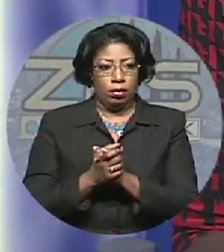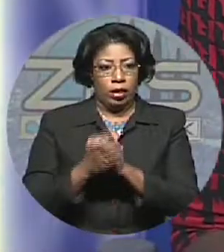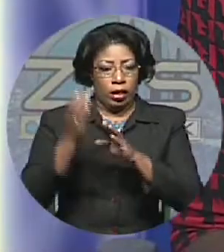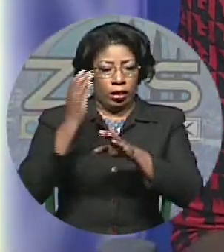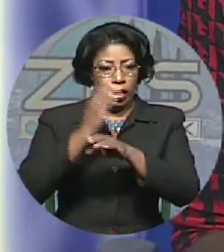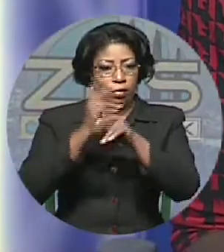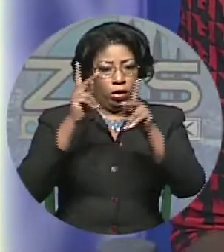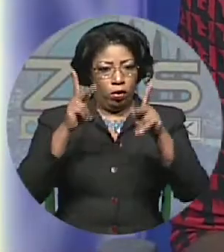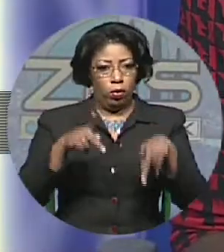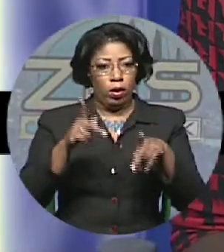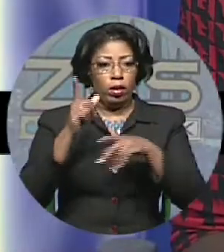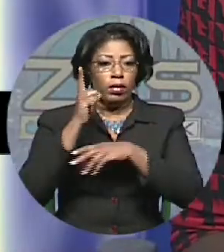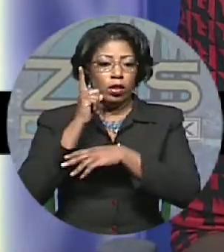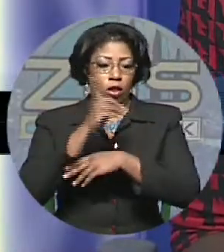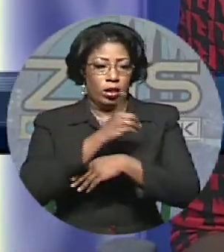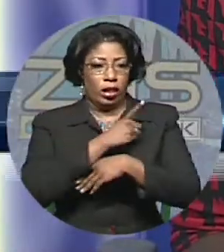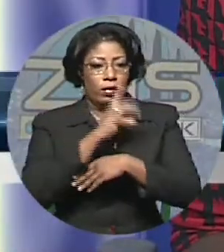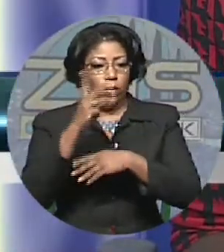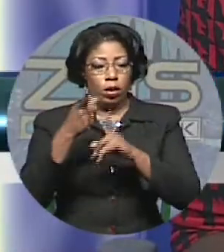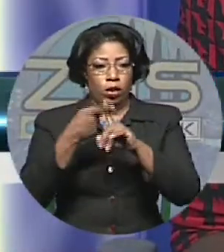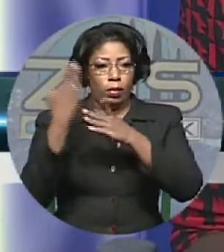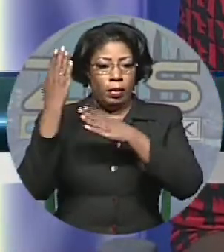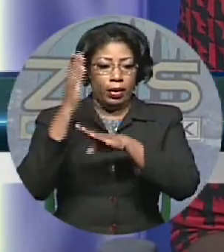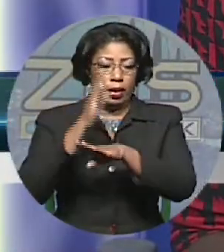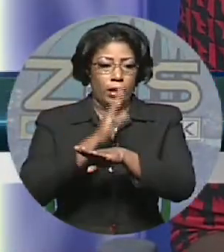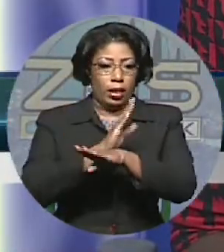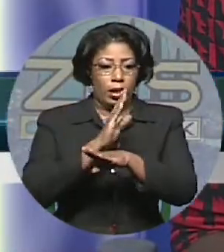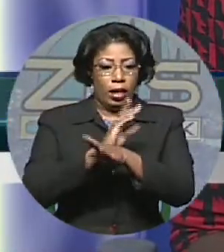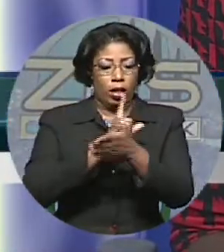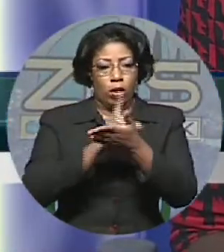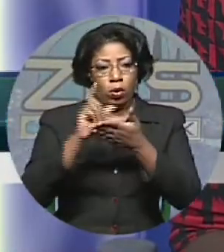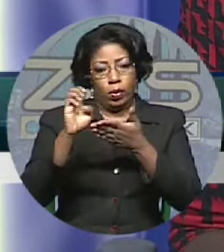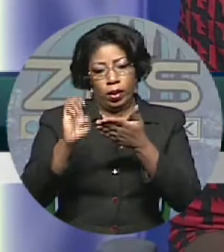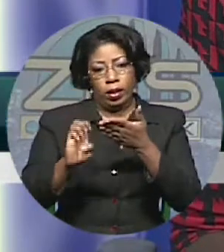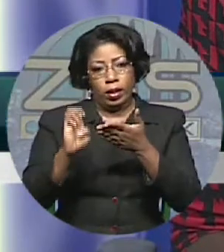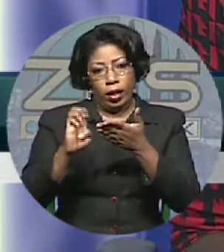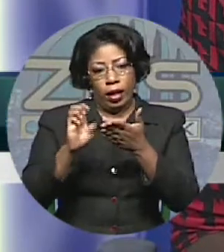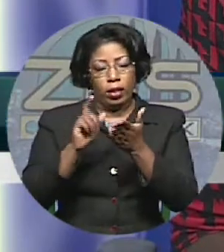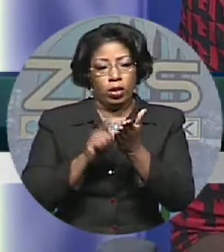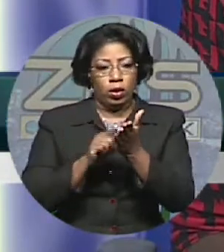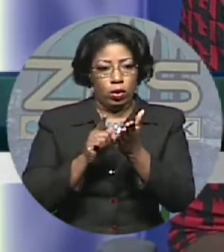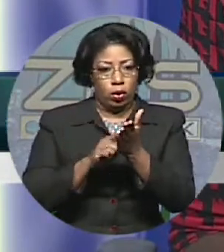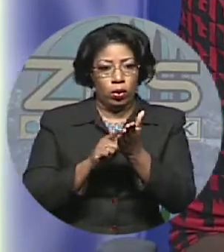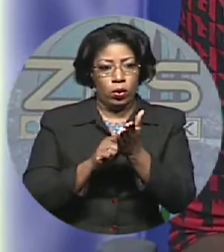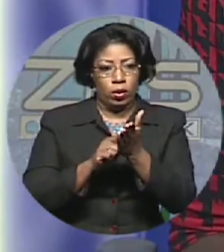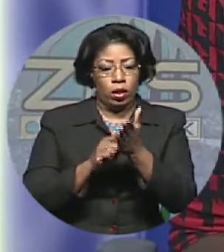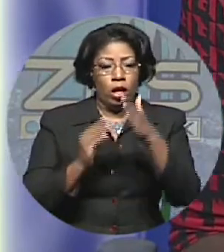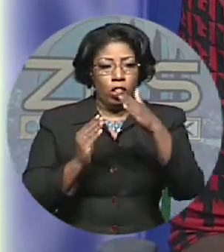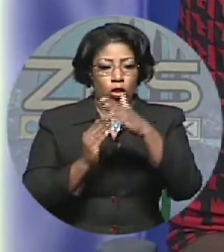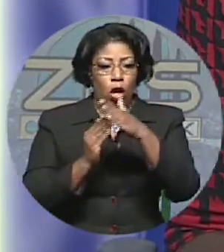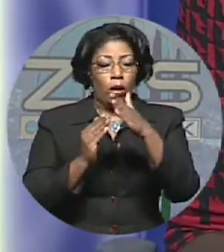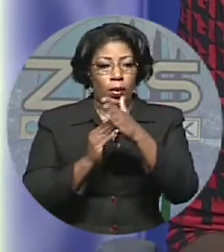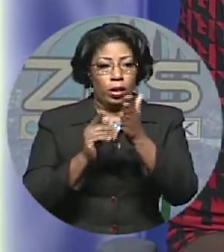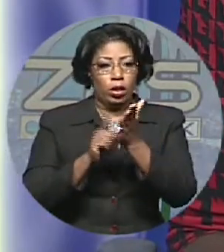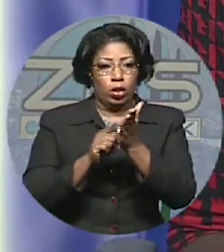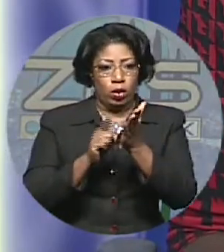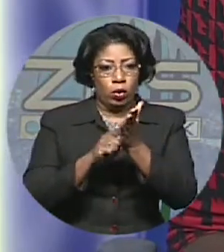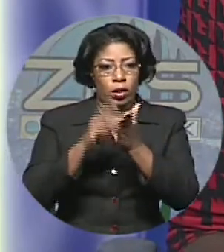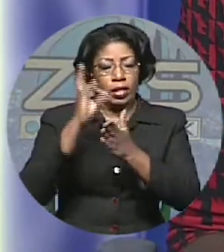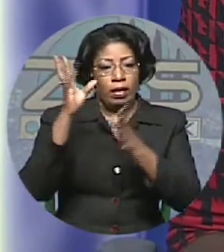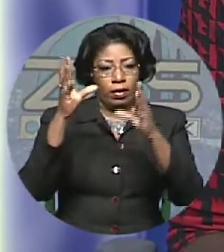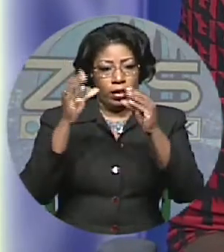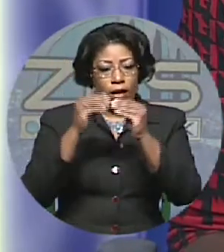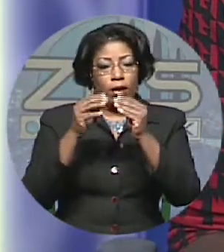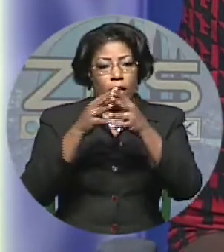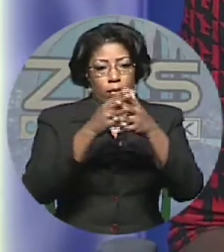Good evening, everyone. I'm LaDon Davis, and welcome to The Bahamas Tonight, the weekend edition. Thanks so much for tuning in. Topping the news, the 7th Summit